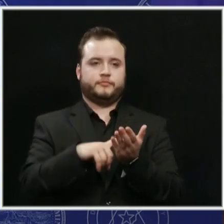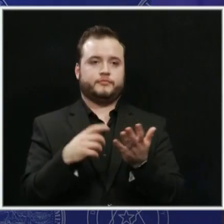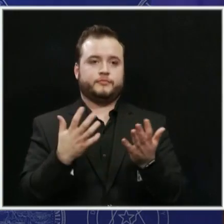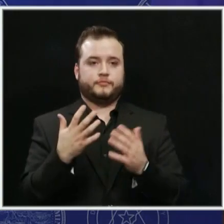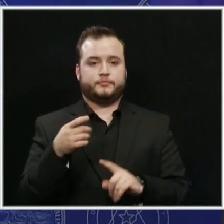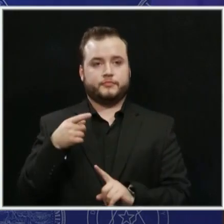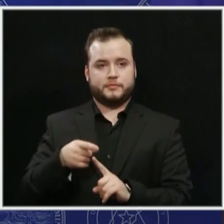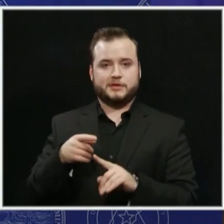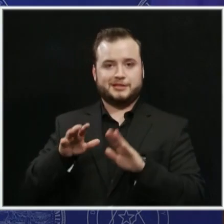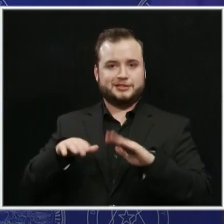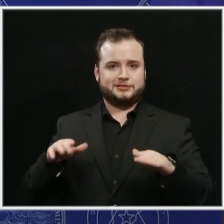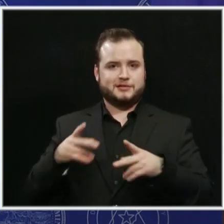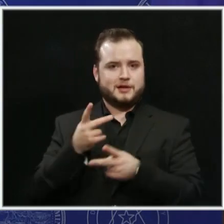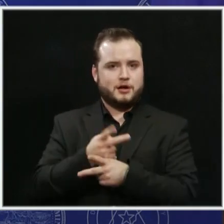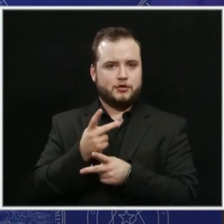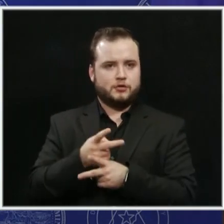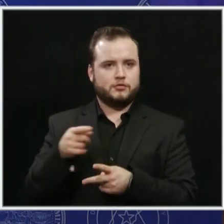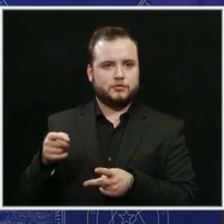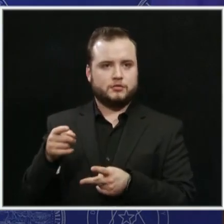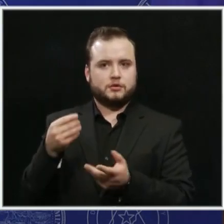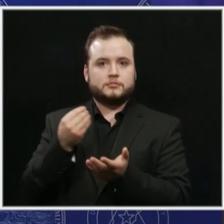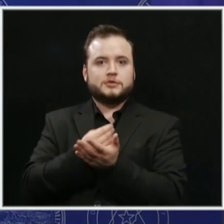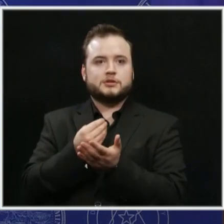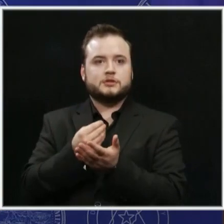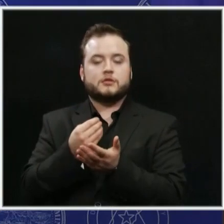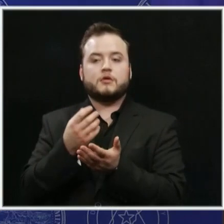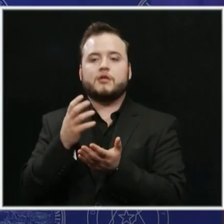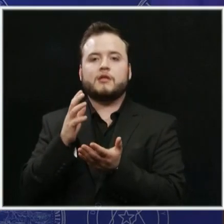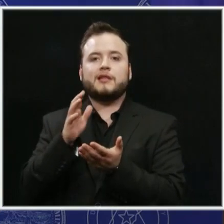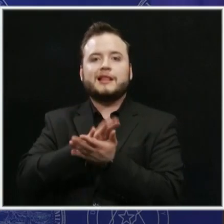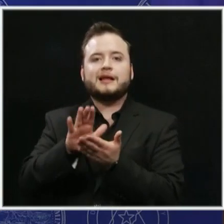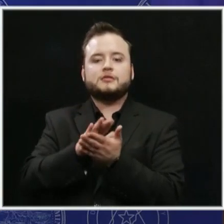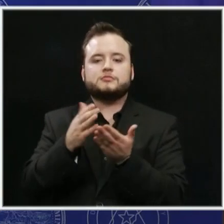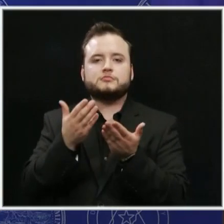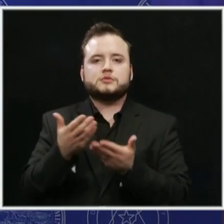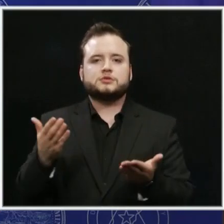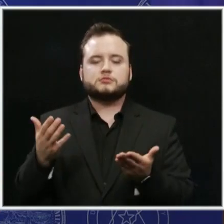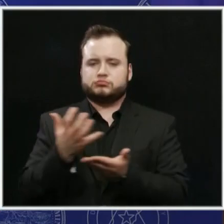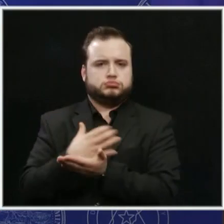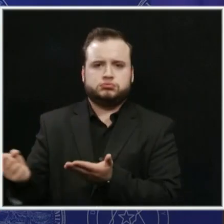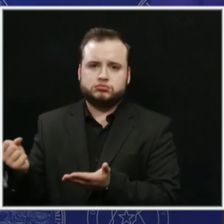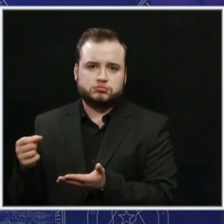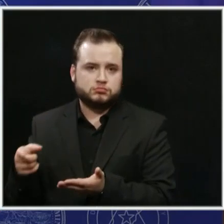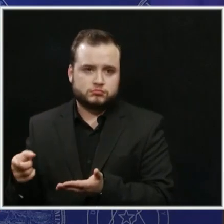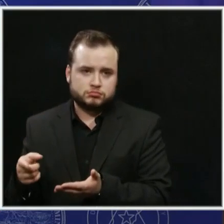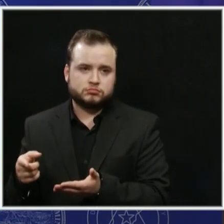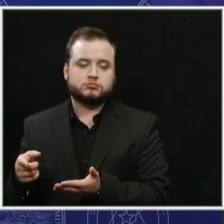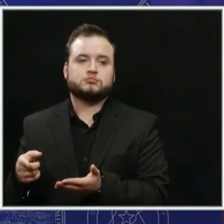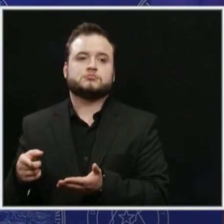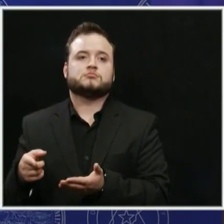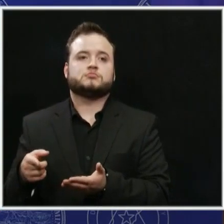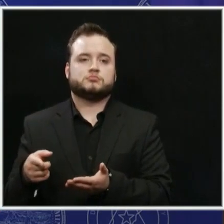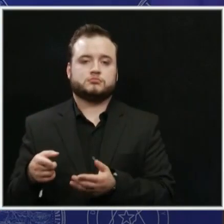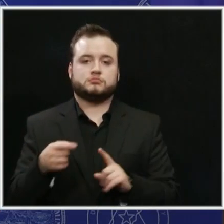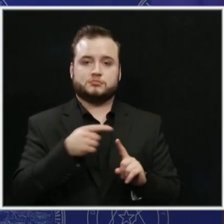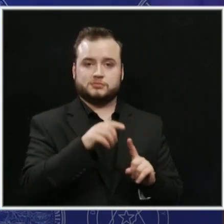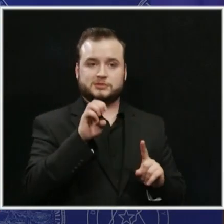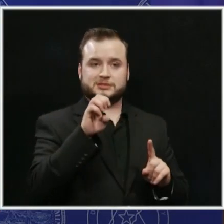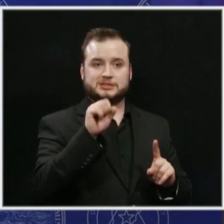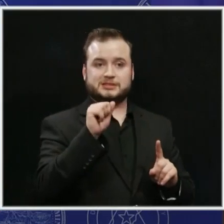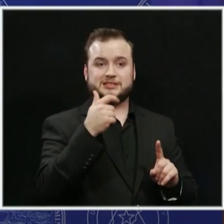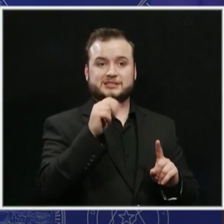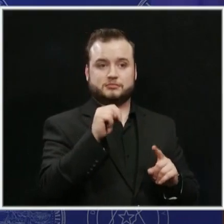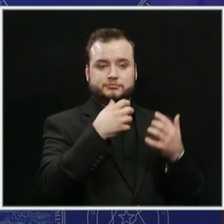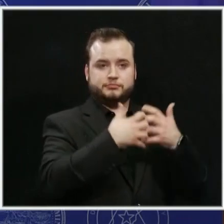a great job, but they're running out of cleaning supplies. So Factory Motor Parts in Eagan donated 1,680 gallons of